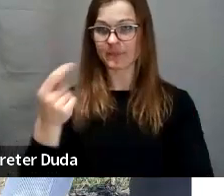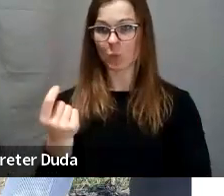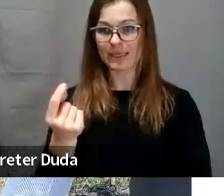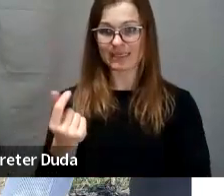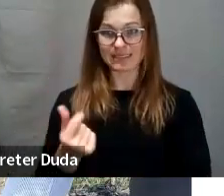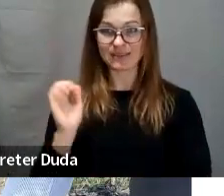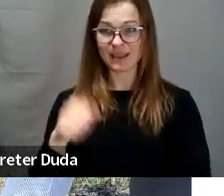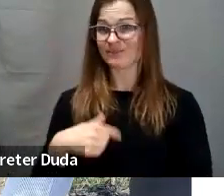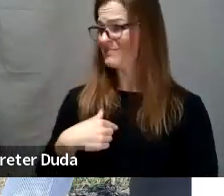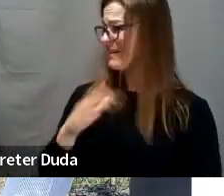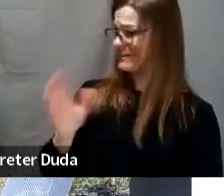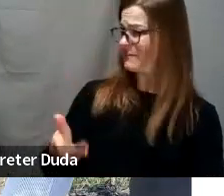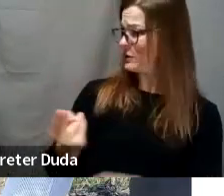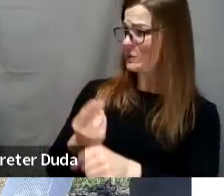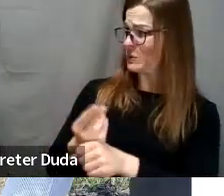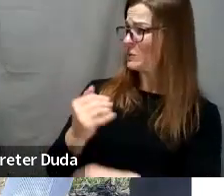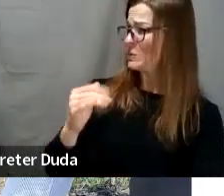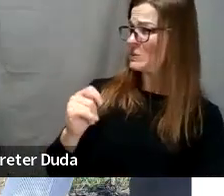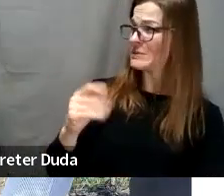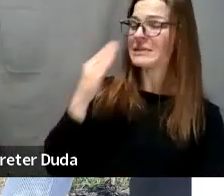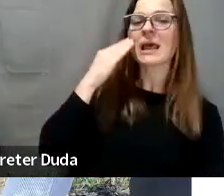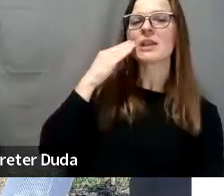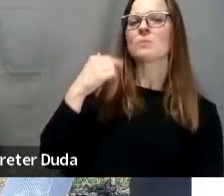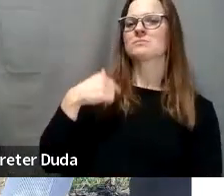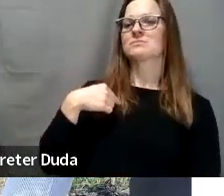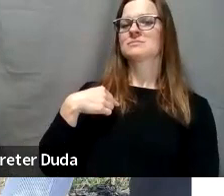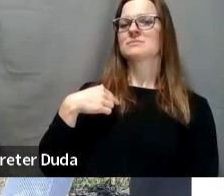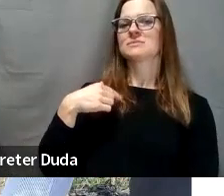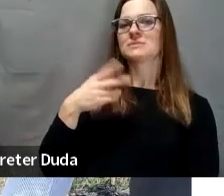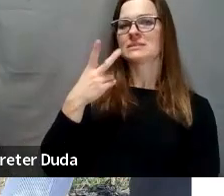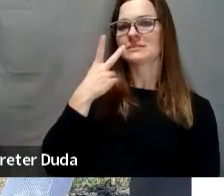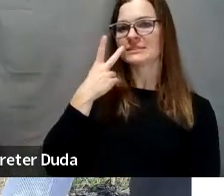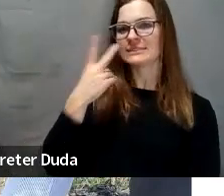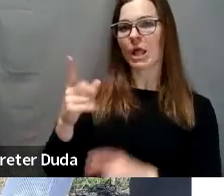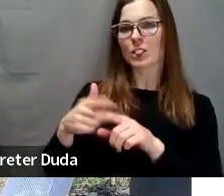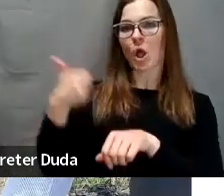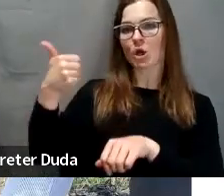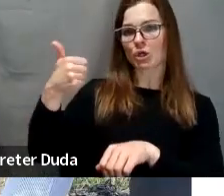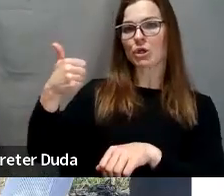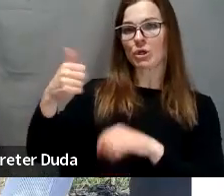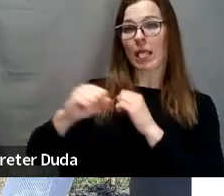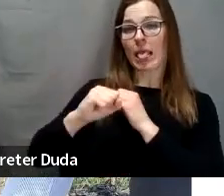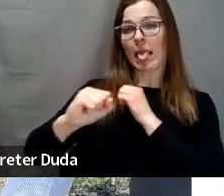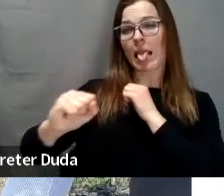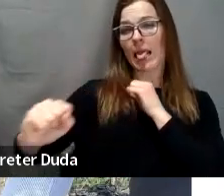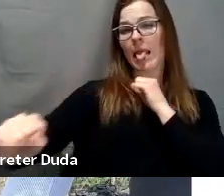Does that make Yeah, I've sense? never used that one. And I know we have a longer version of that as well. That's really long.